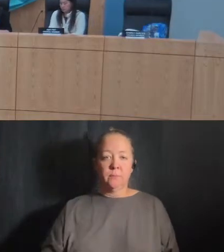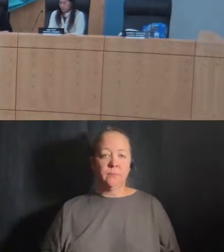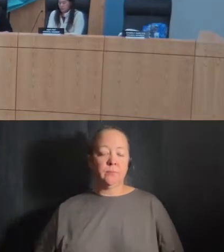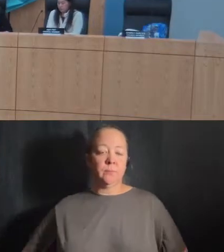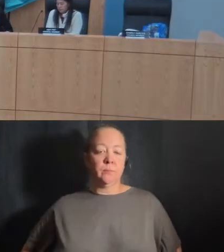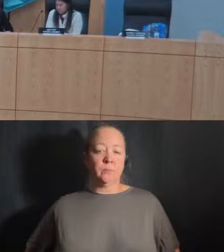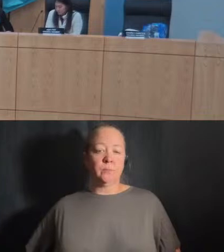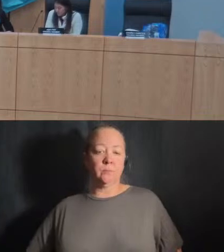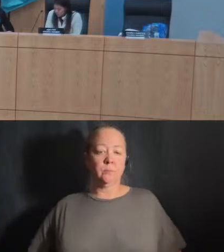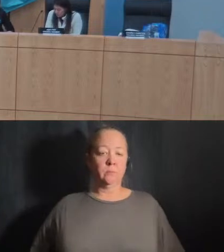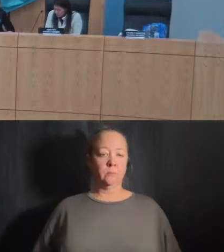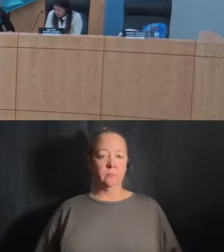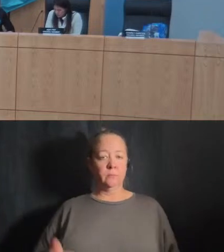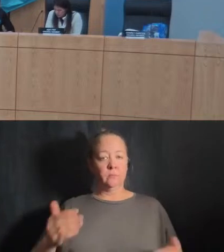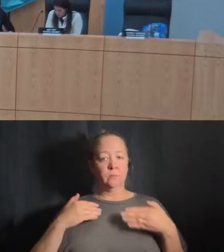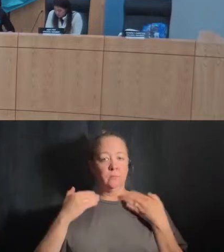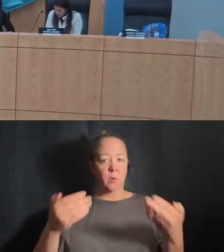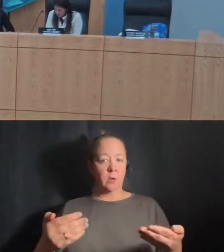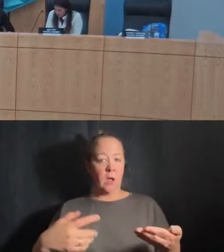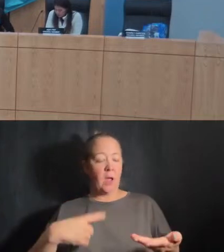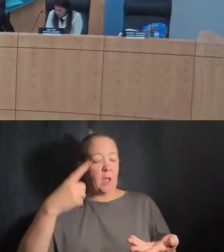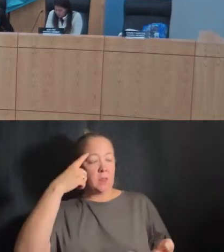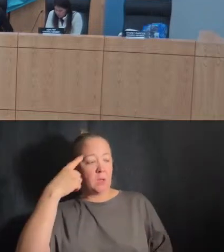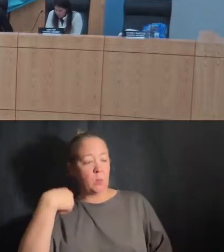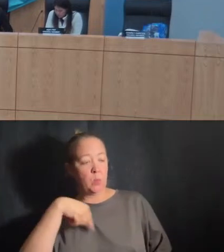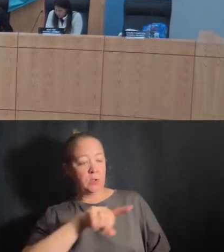Go ahead. I think we should make a motion and take a vote.